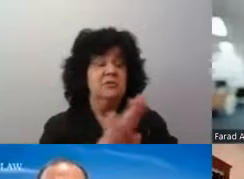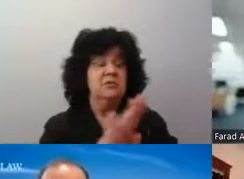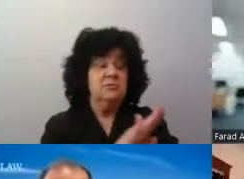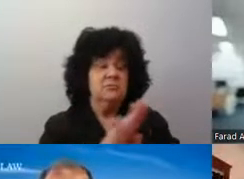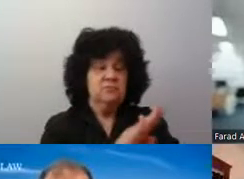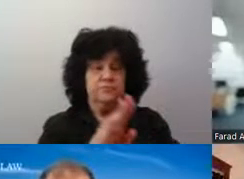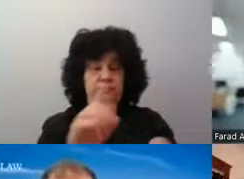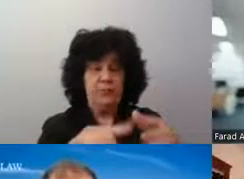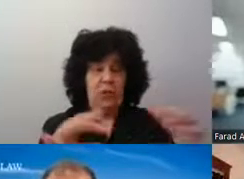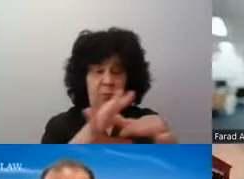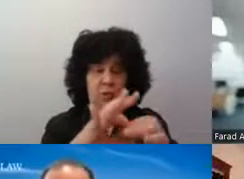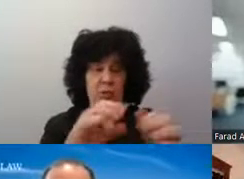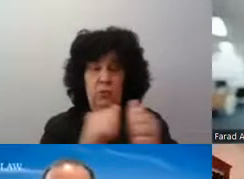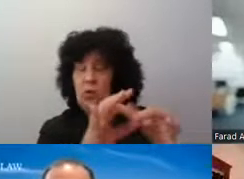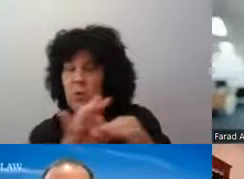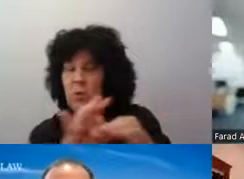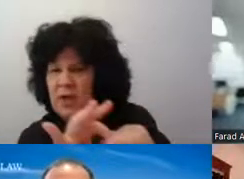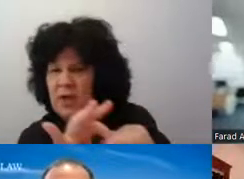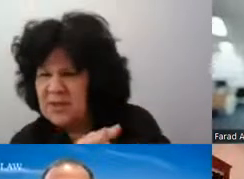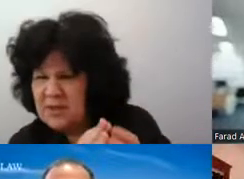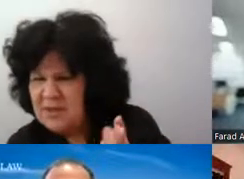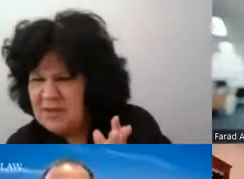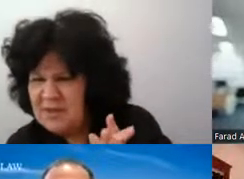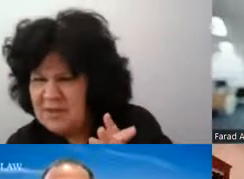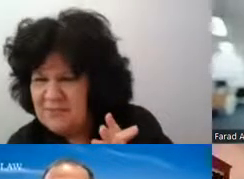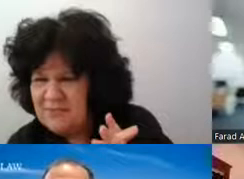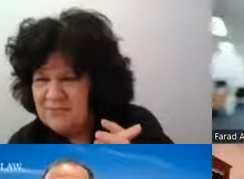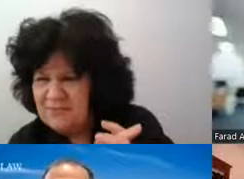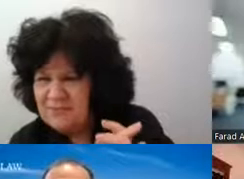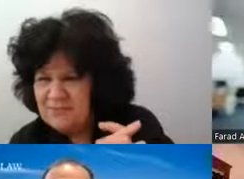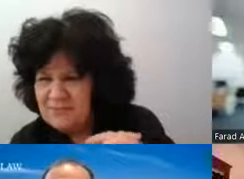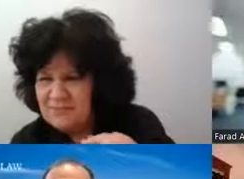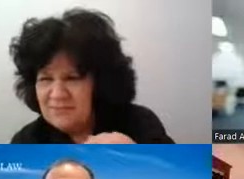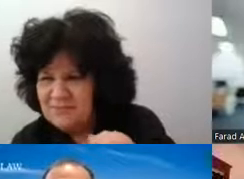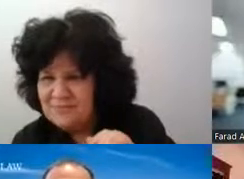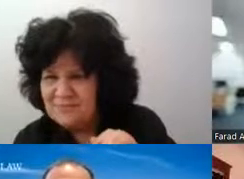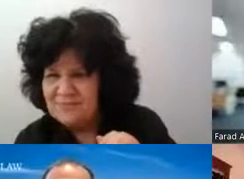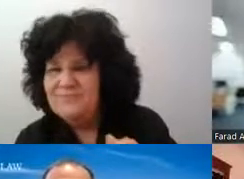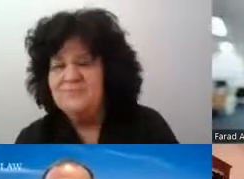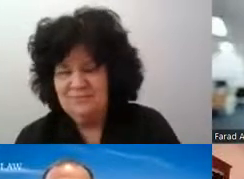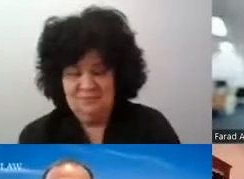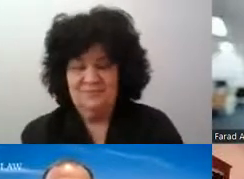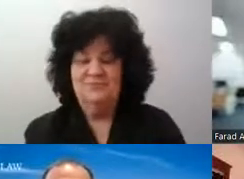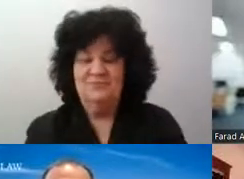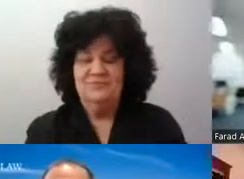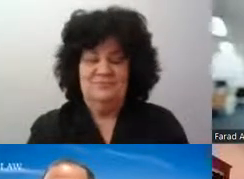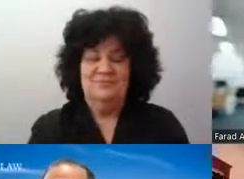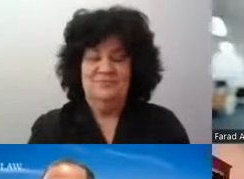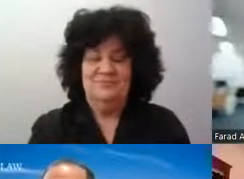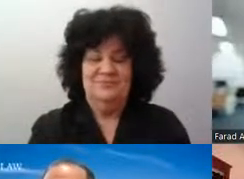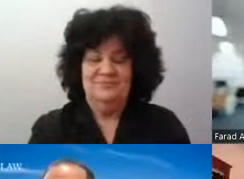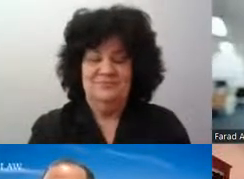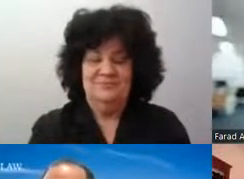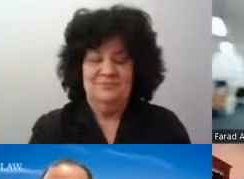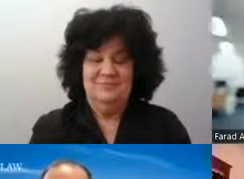with corporations. During that time, I had been an elected official, understanding the importance of working with government and communities,